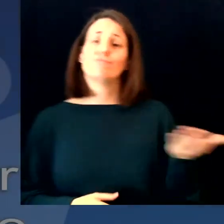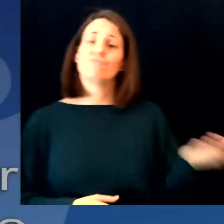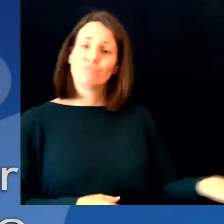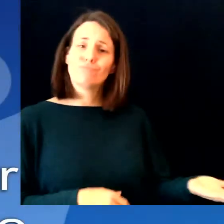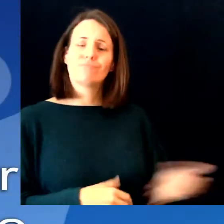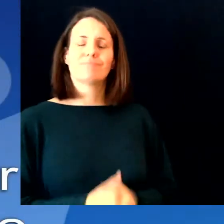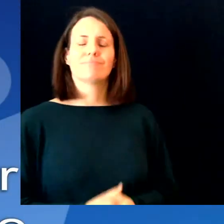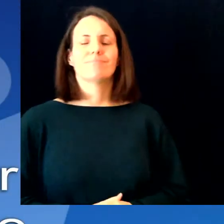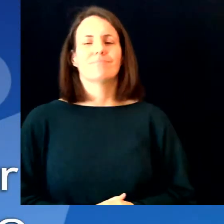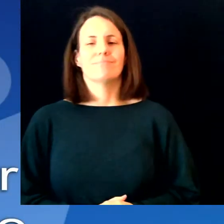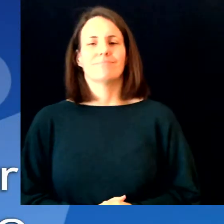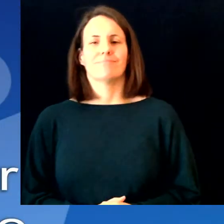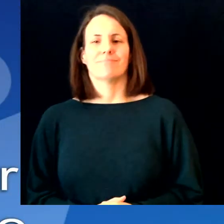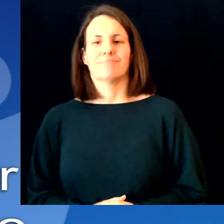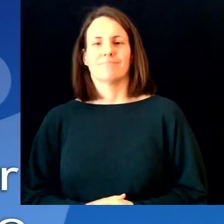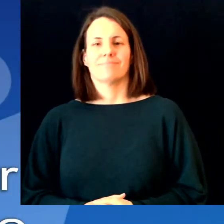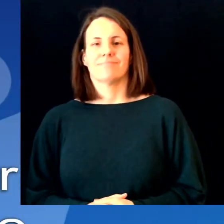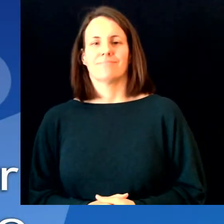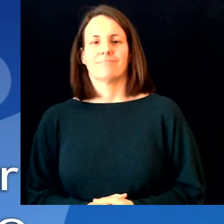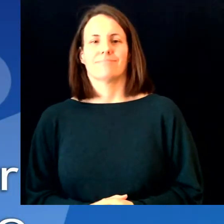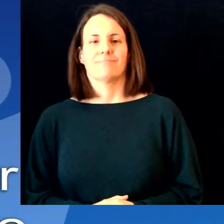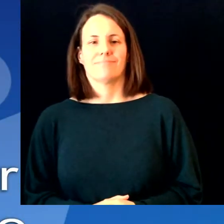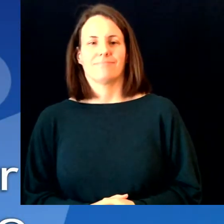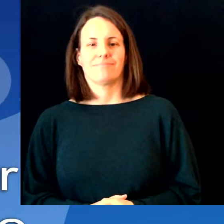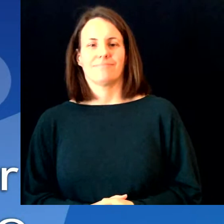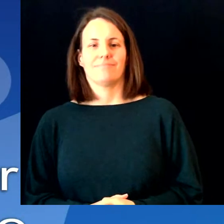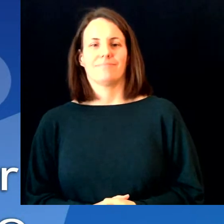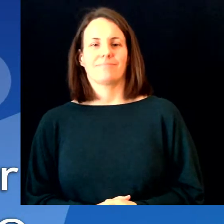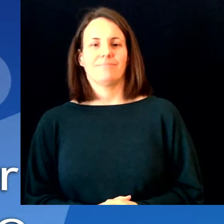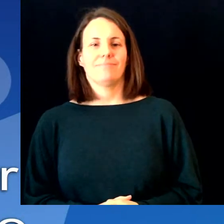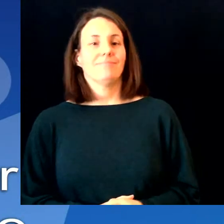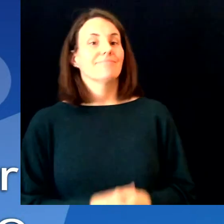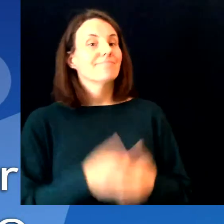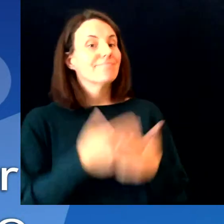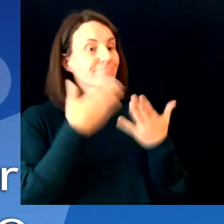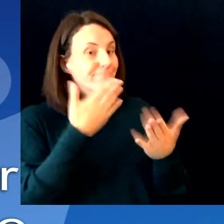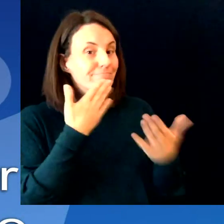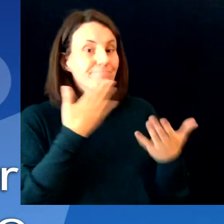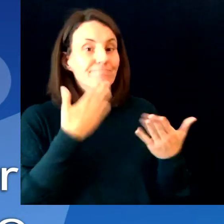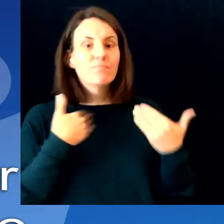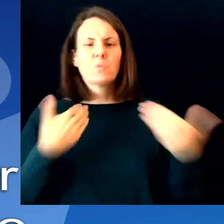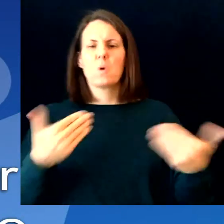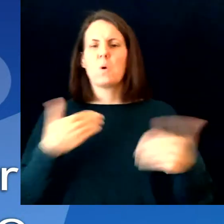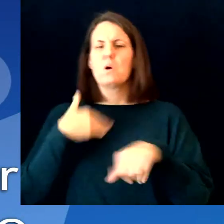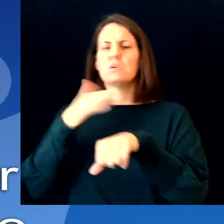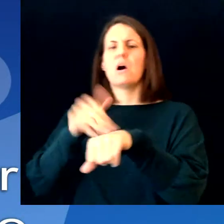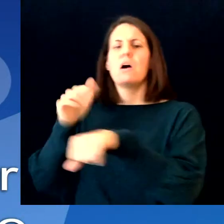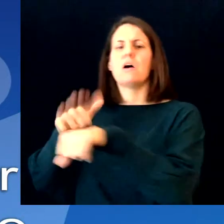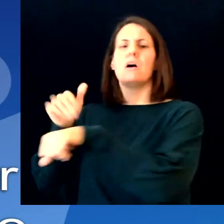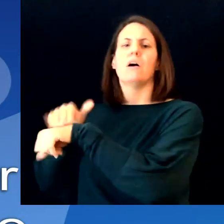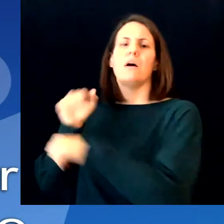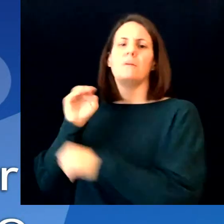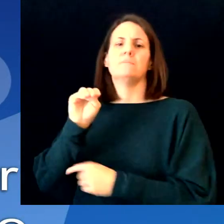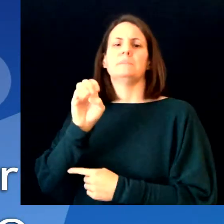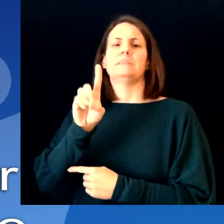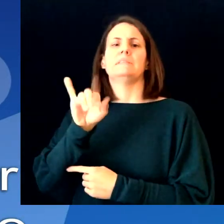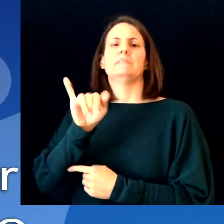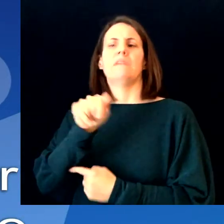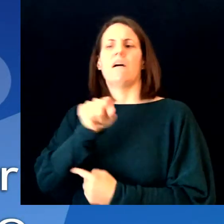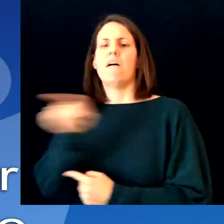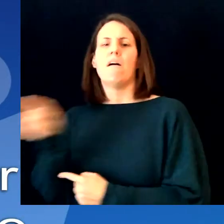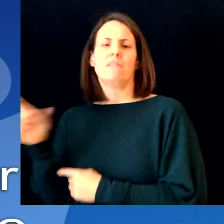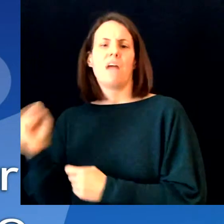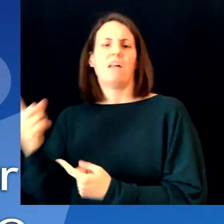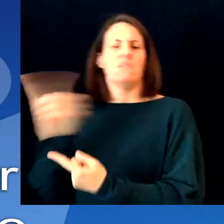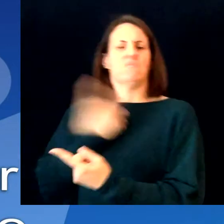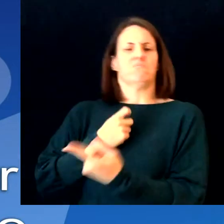Thank you. And we are now ready to take your questions. A reminder to maintain audio quality, please remain muted until it is time to ask your question.